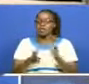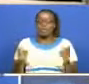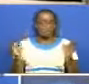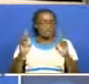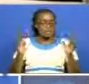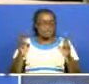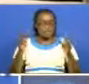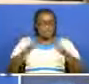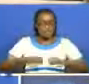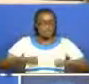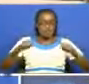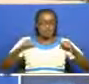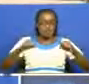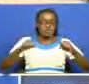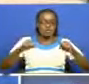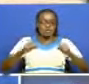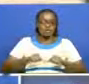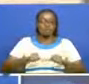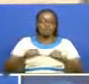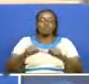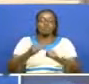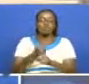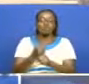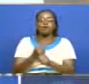who is able to continue with the work.